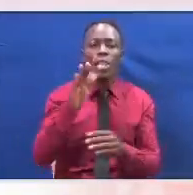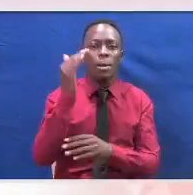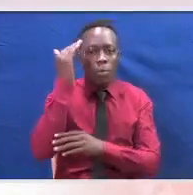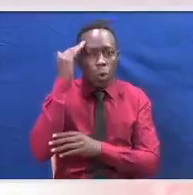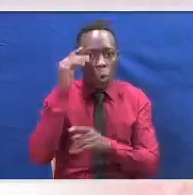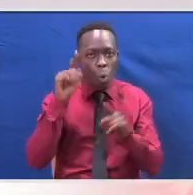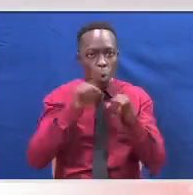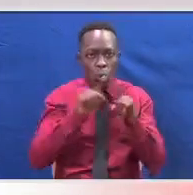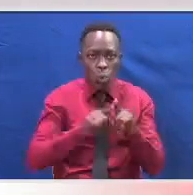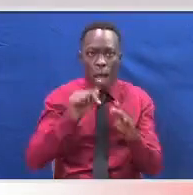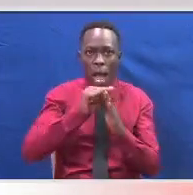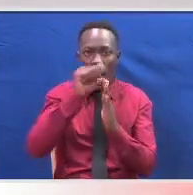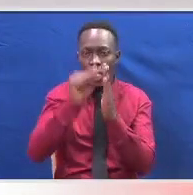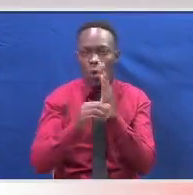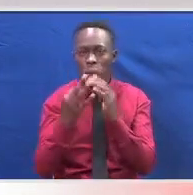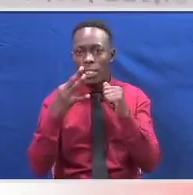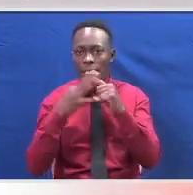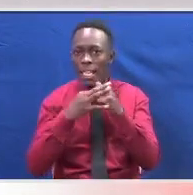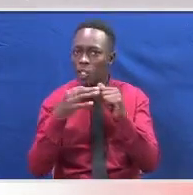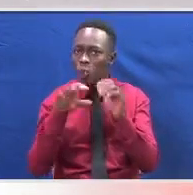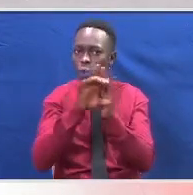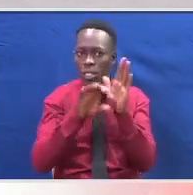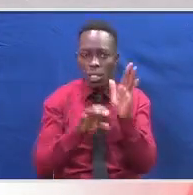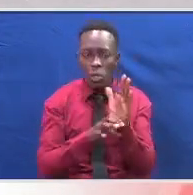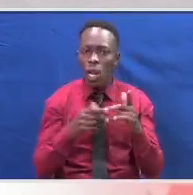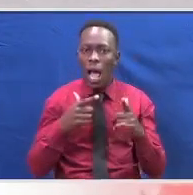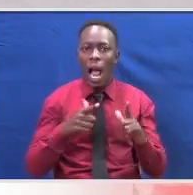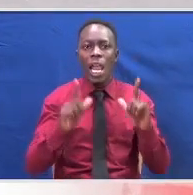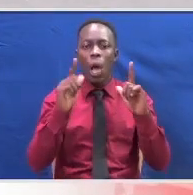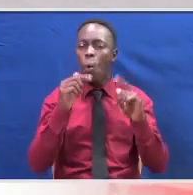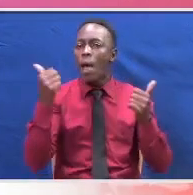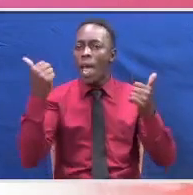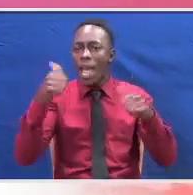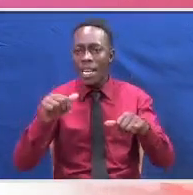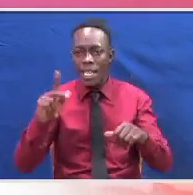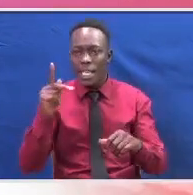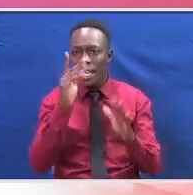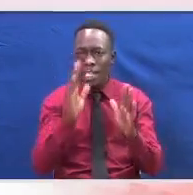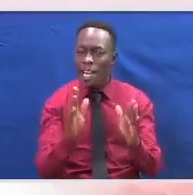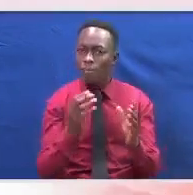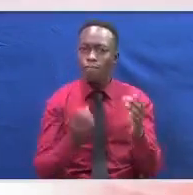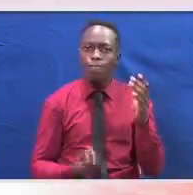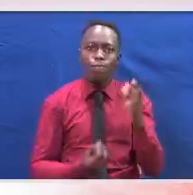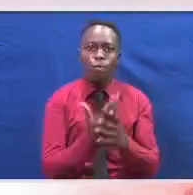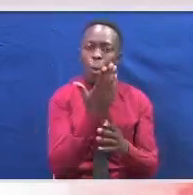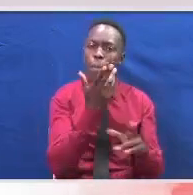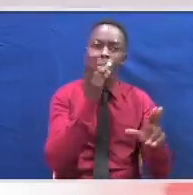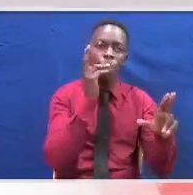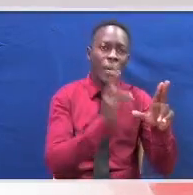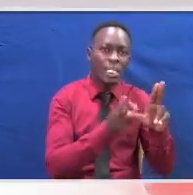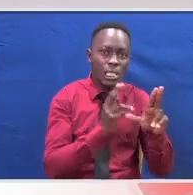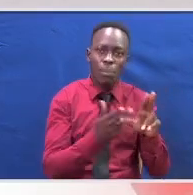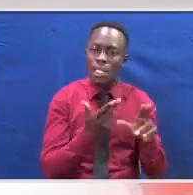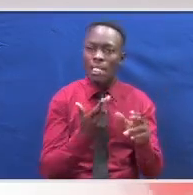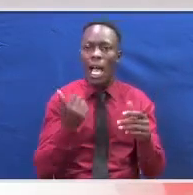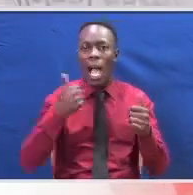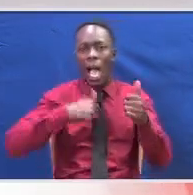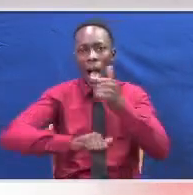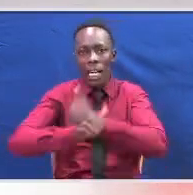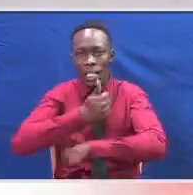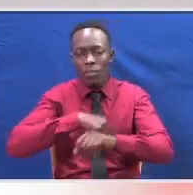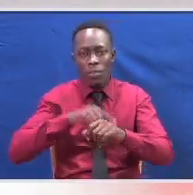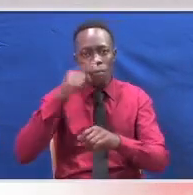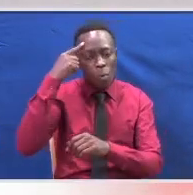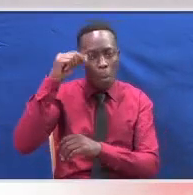38 of the Constitution on Political Rights allows any citizen to form, join, or participate in the activities of any